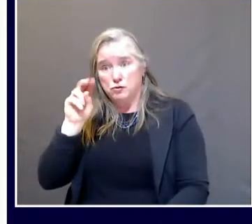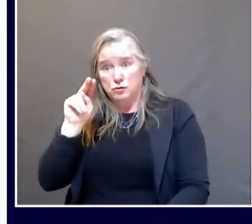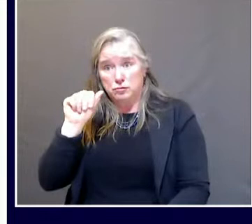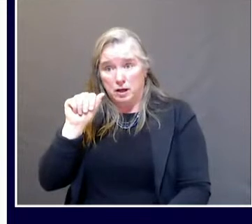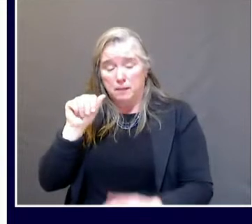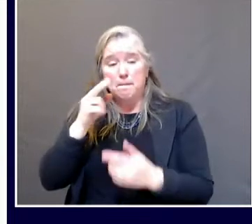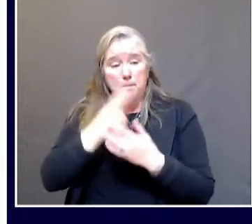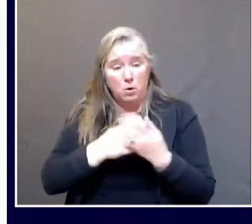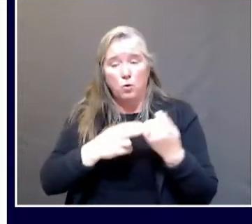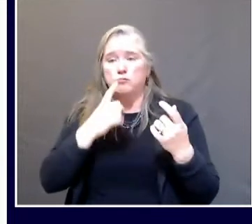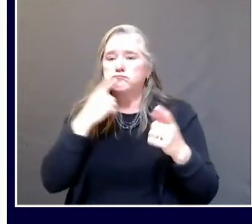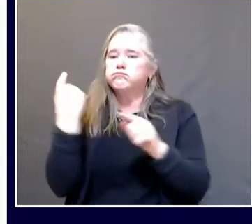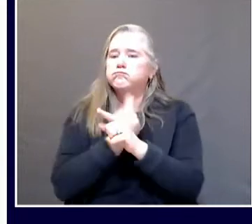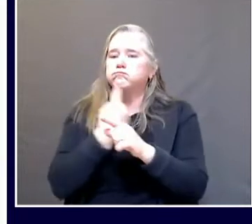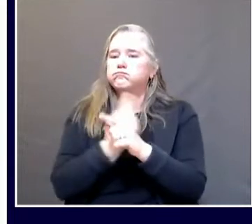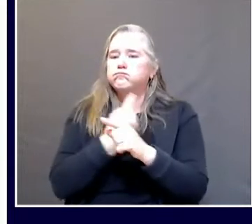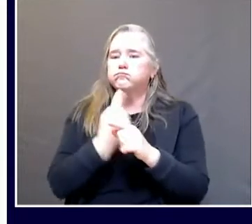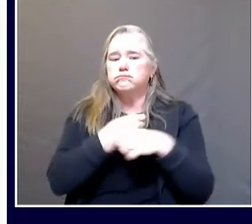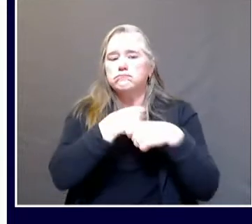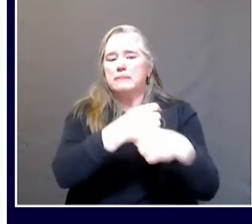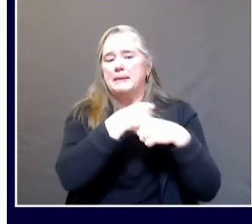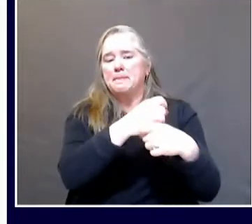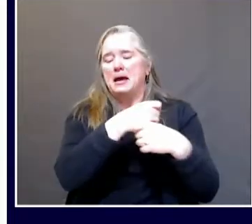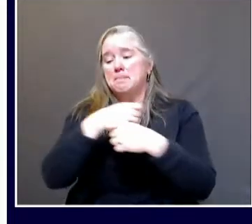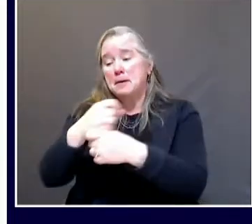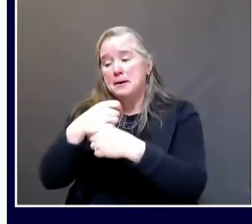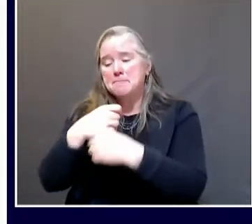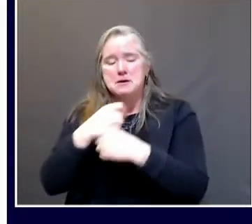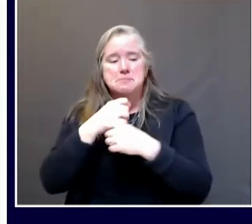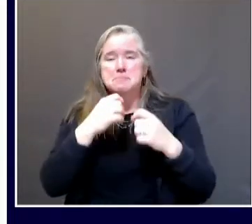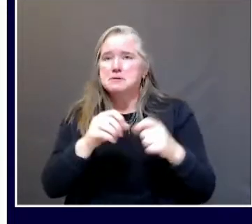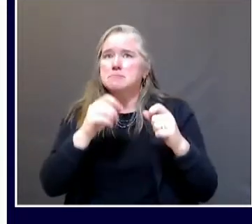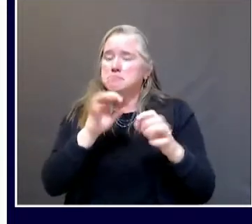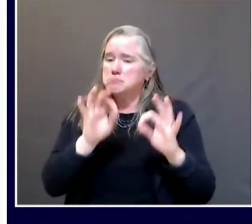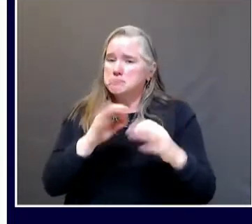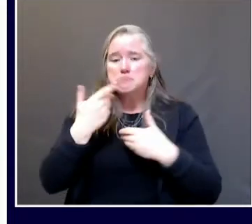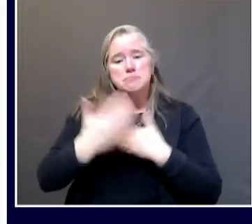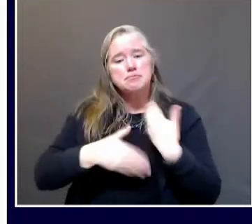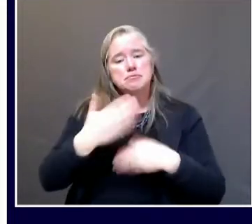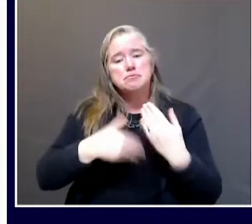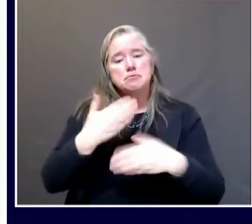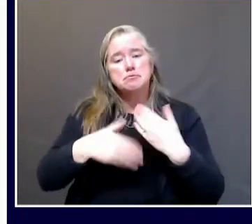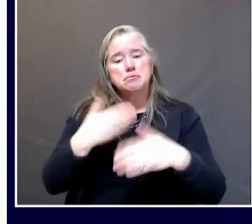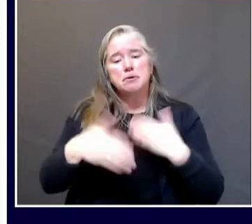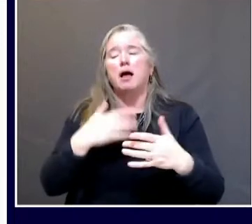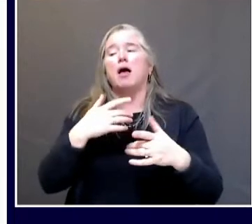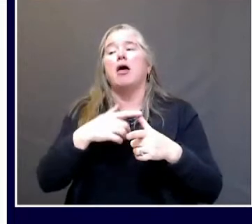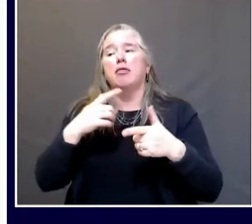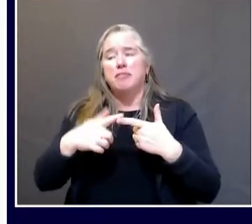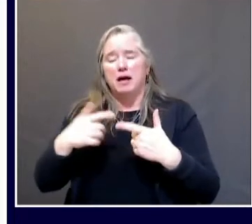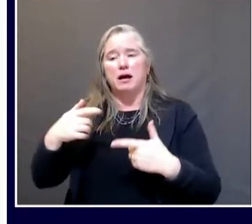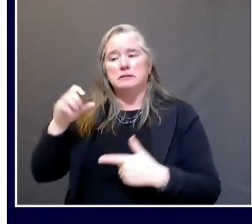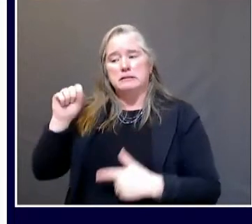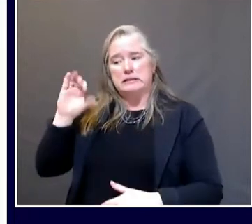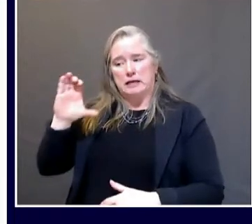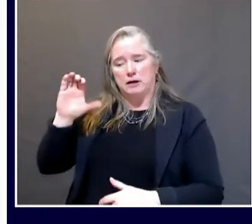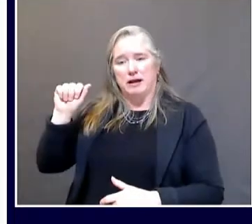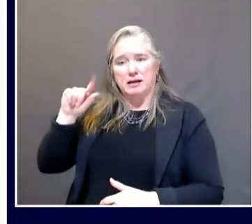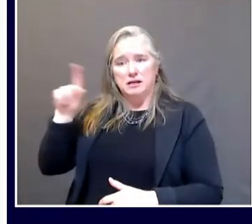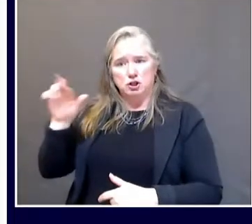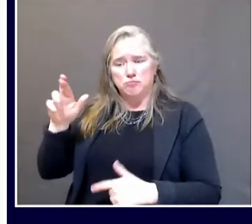in physical reserve, with second doses being supplied by doses coming off of manufacturing lines with quality